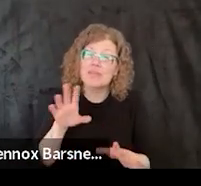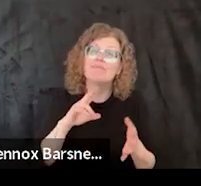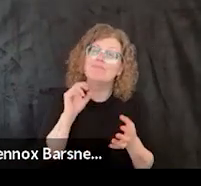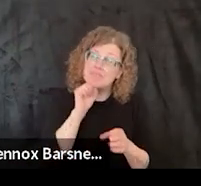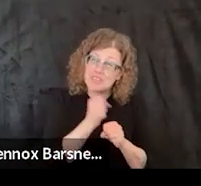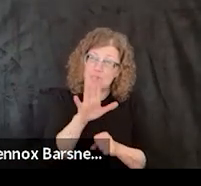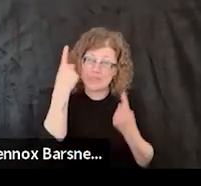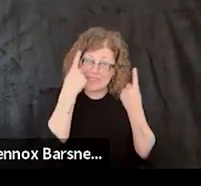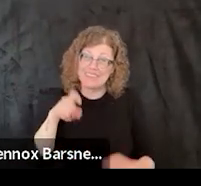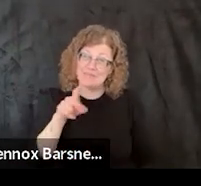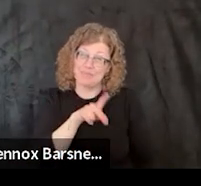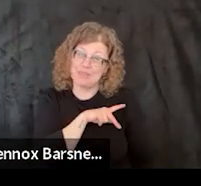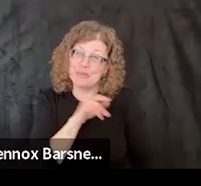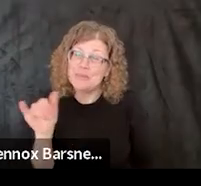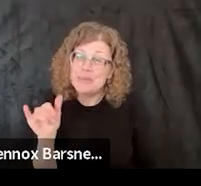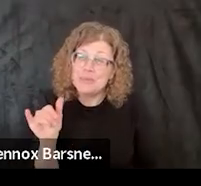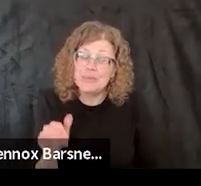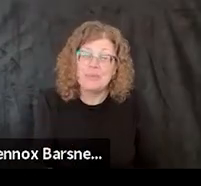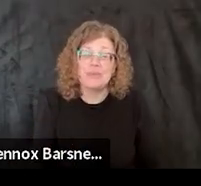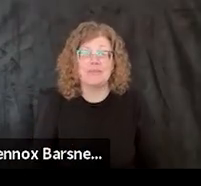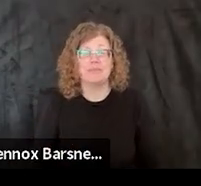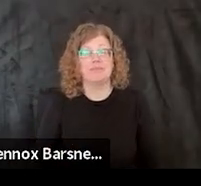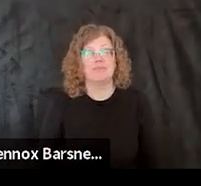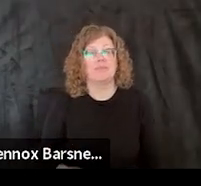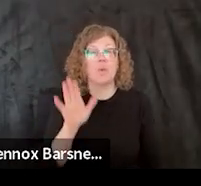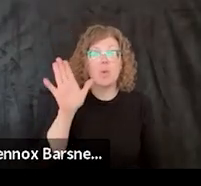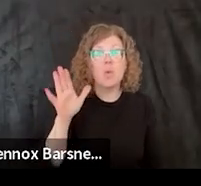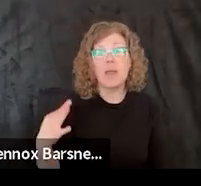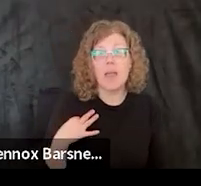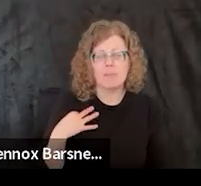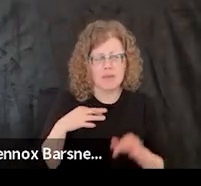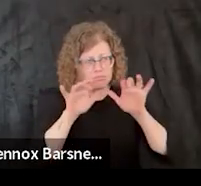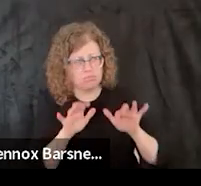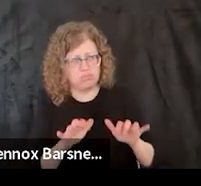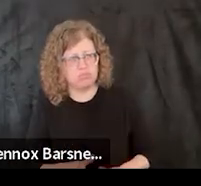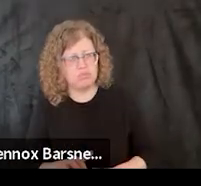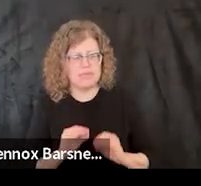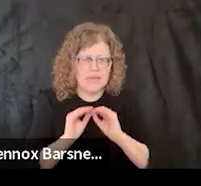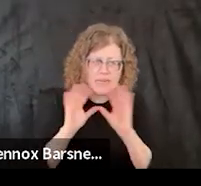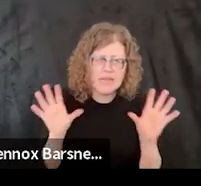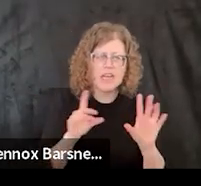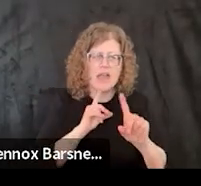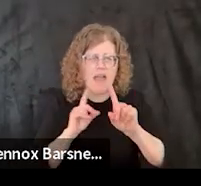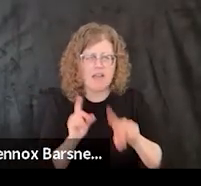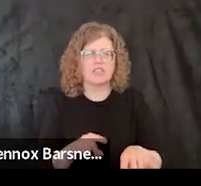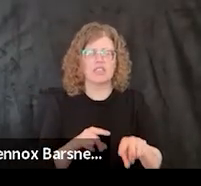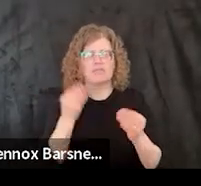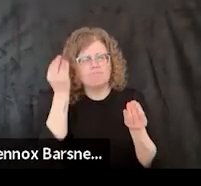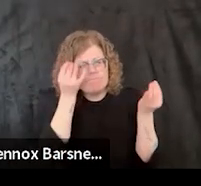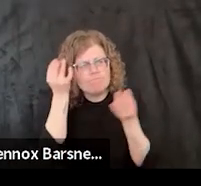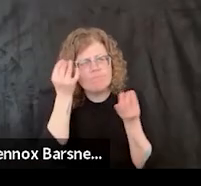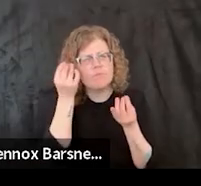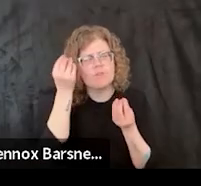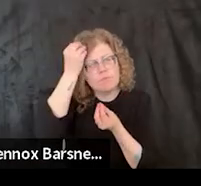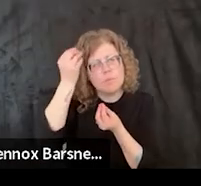The application should have clear, detailed, and thoughtful responses and includes all relevant information required to create